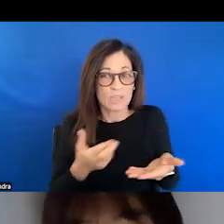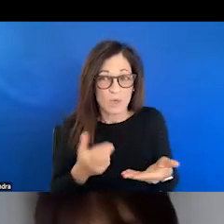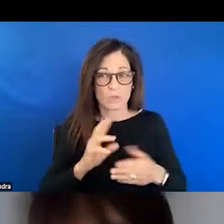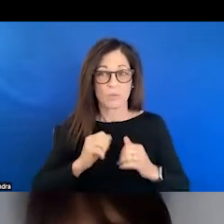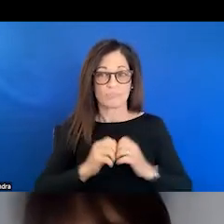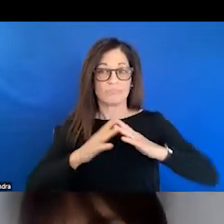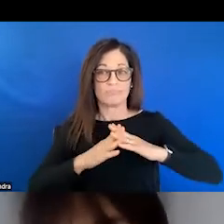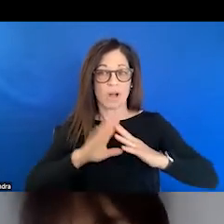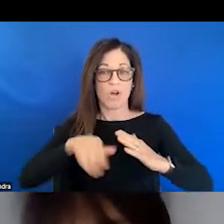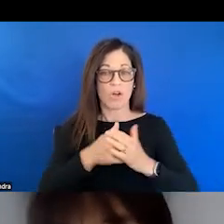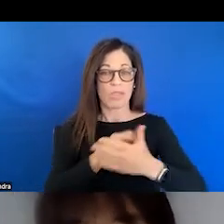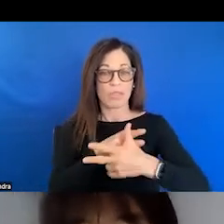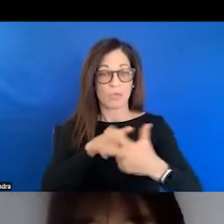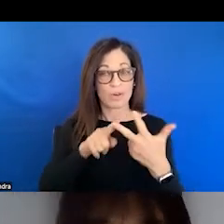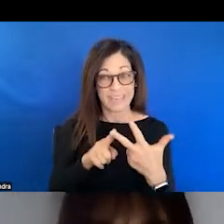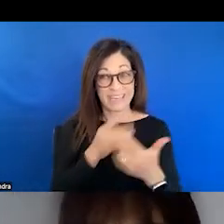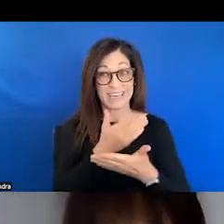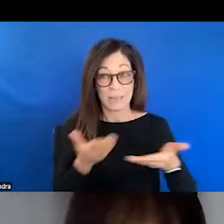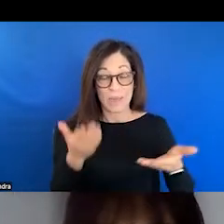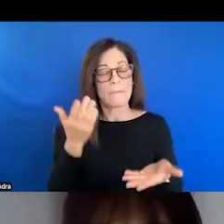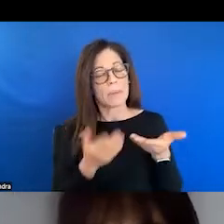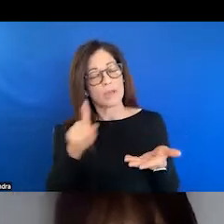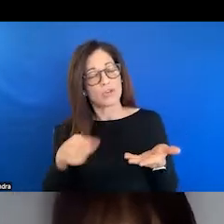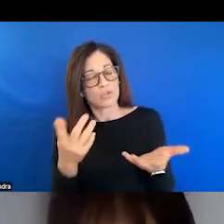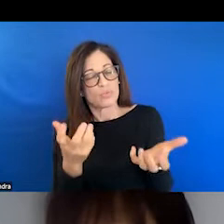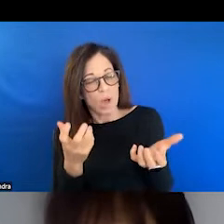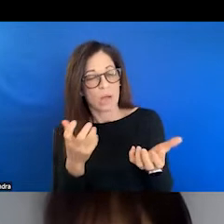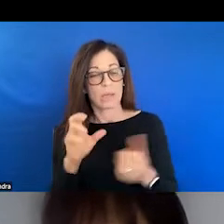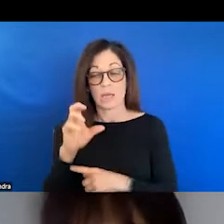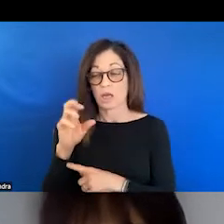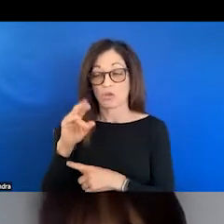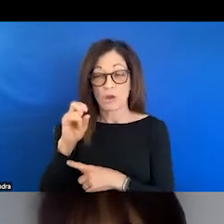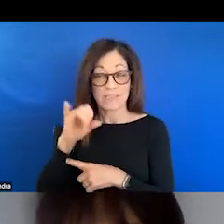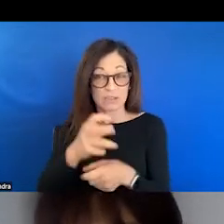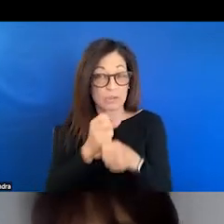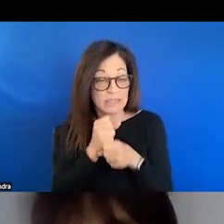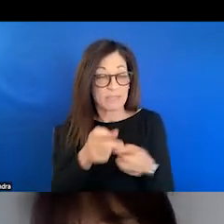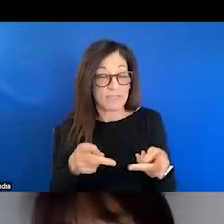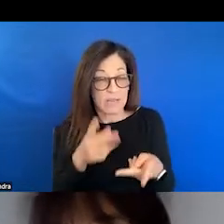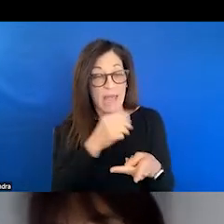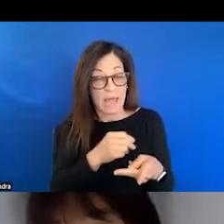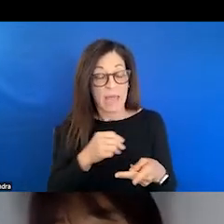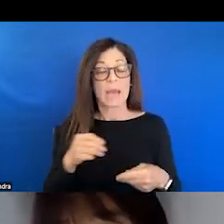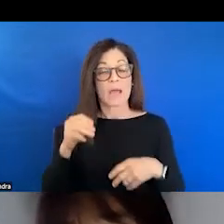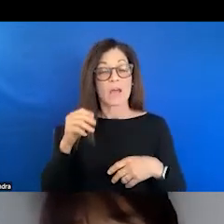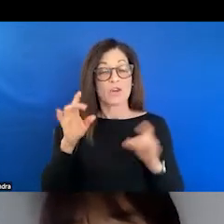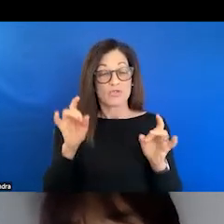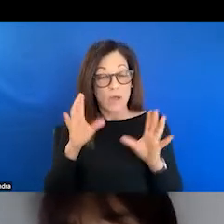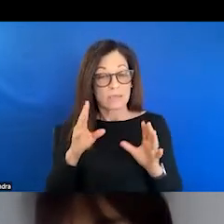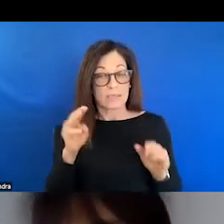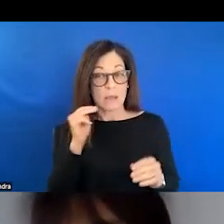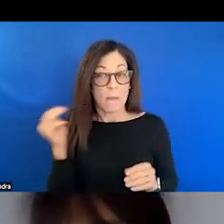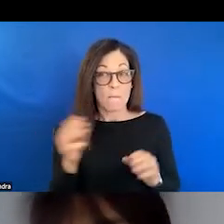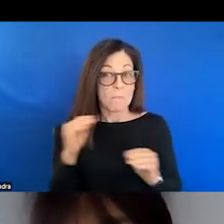all 3 elements, like maybe I just want to do crisis receiving facilities and mobile crisis teams. So then I will be able to see